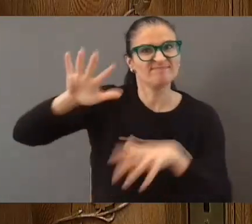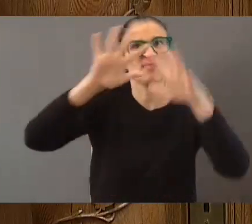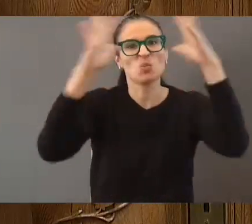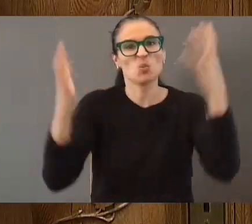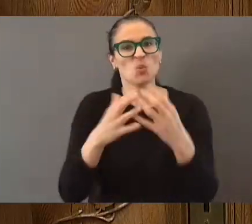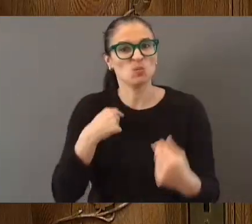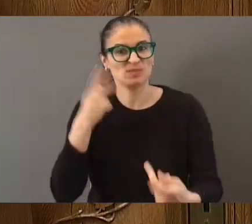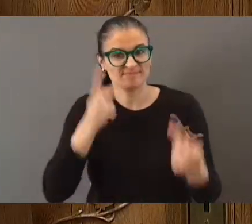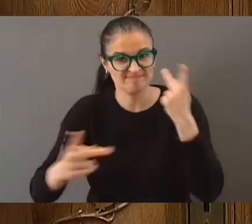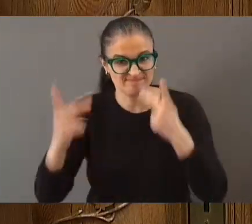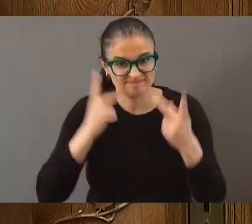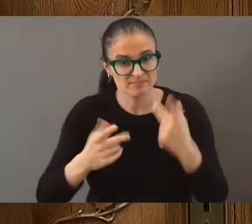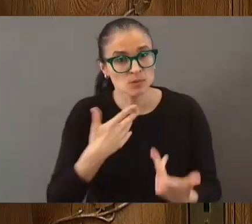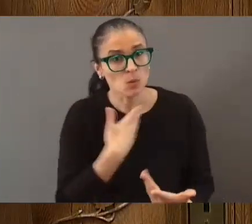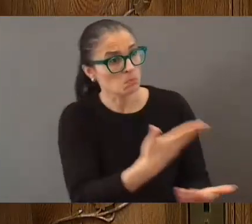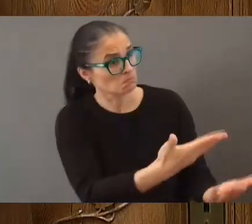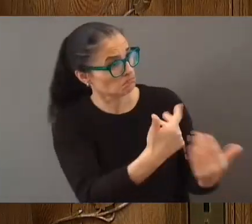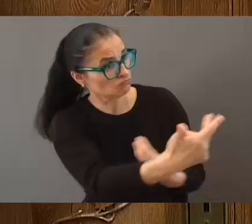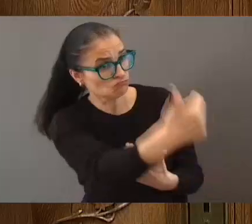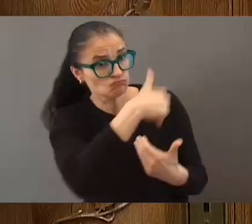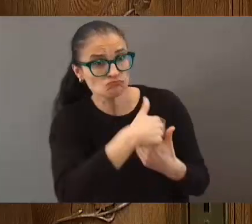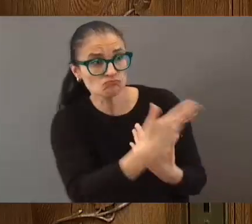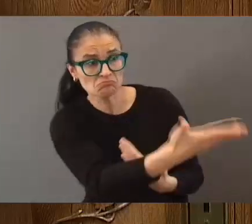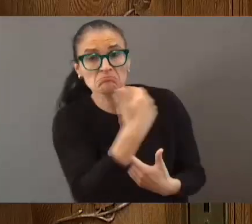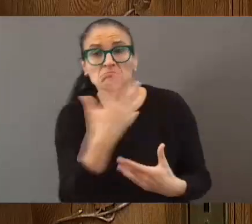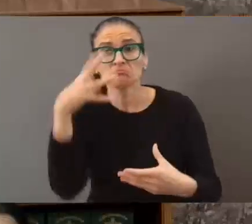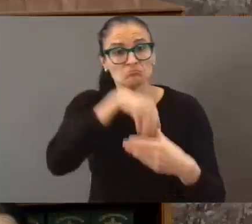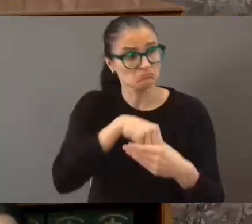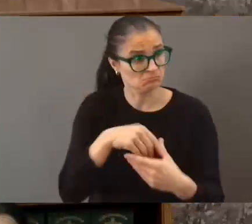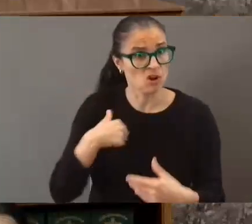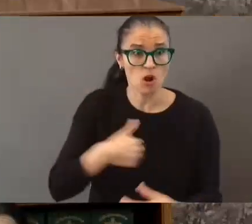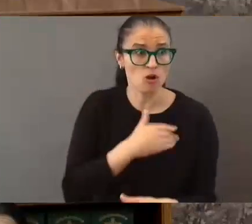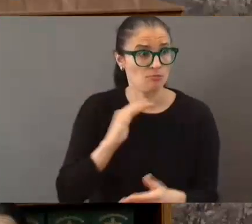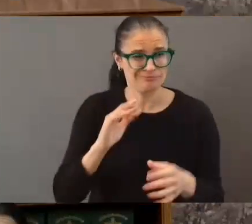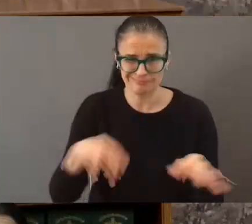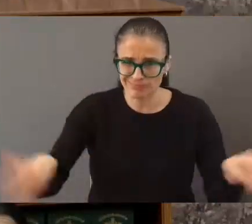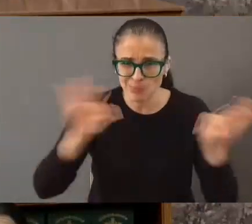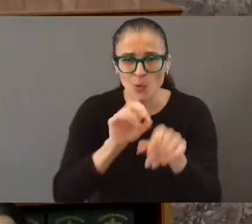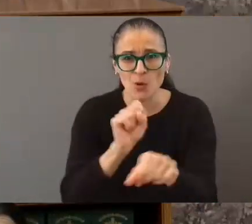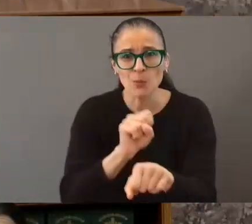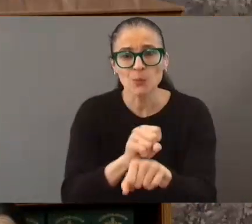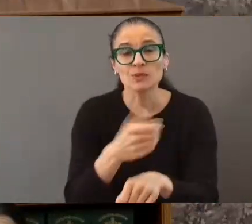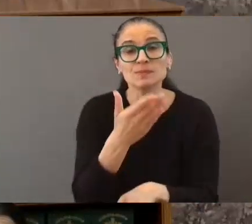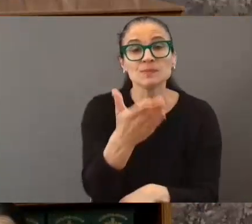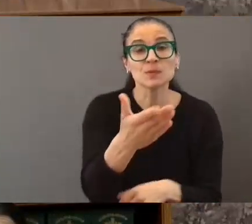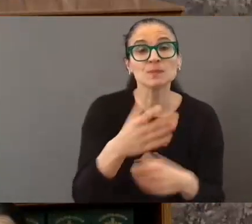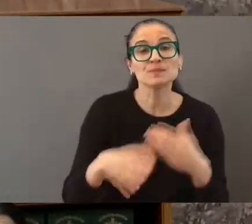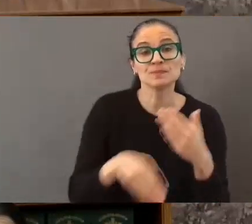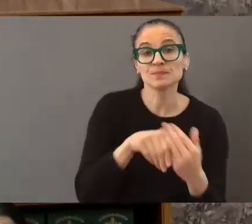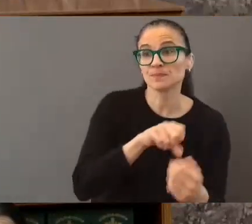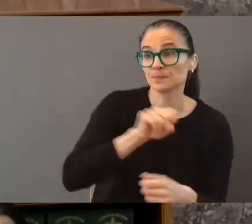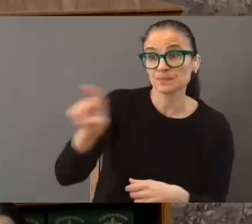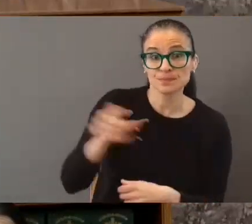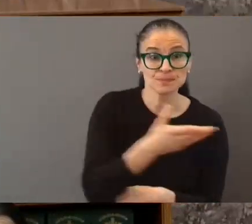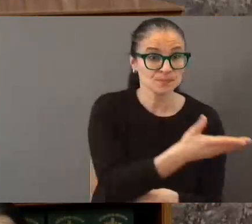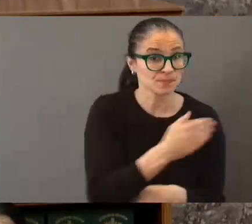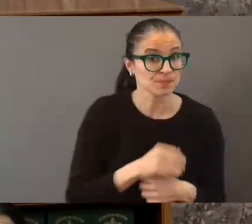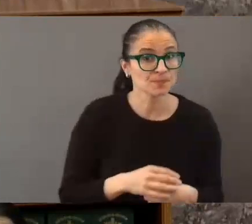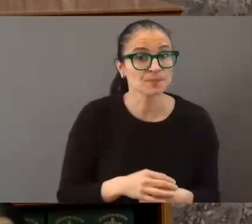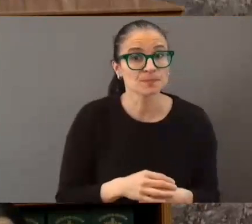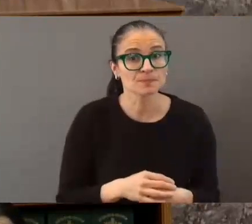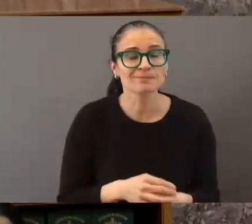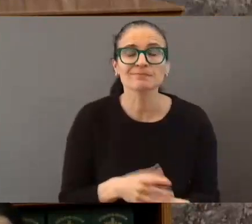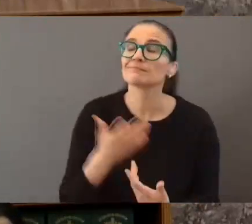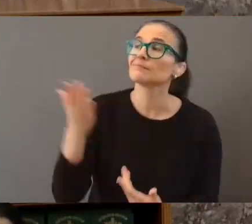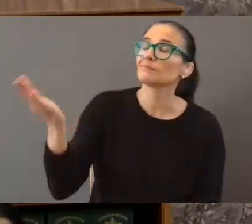Leader of the Official Opposition, supplemental. Well, thank you, Mr. Speaker. Look, business confidence is down, food bank usage is up, hope for